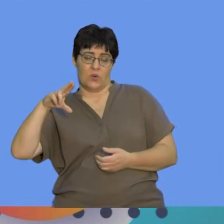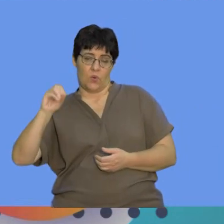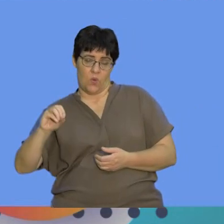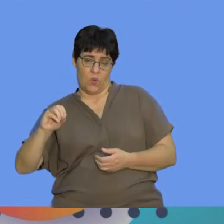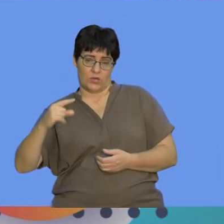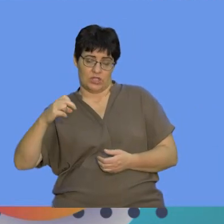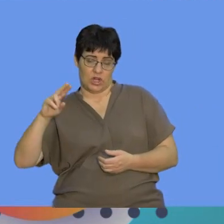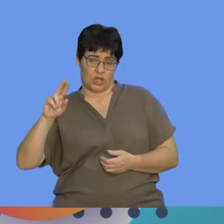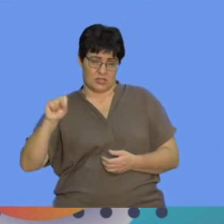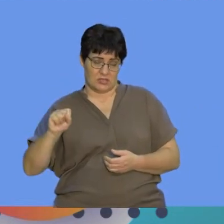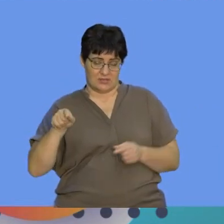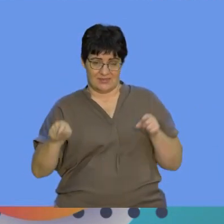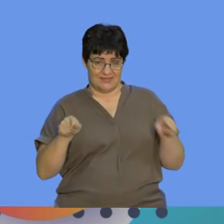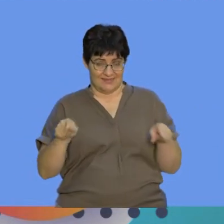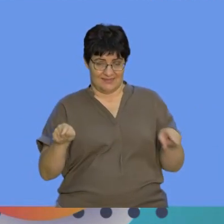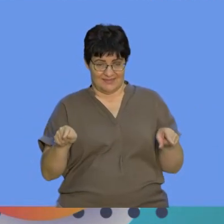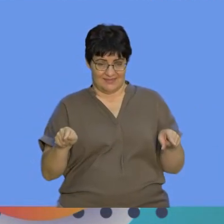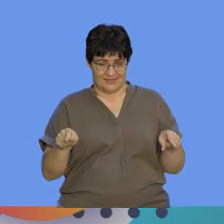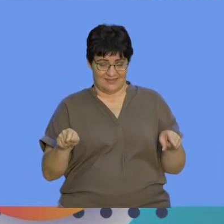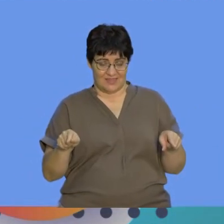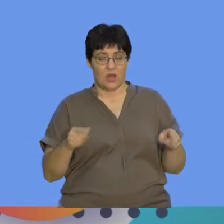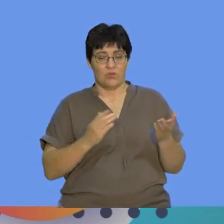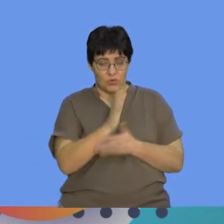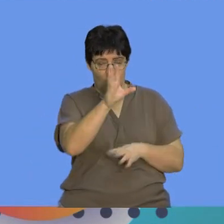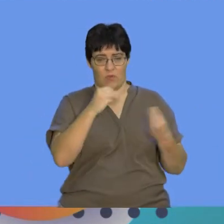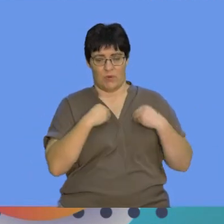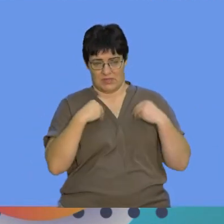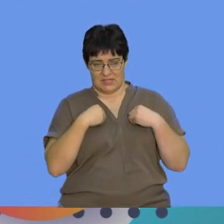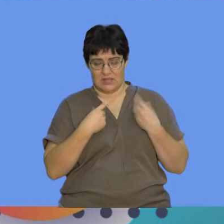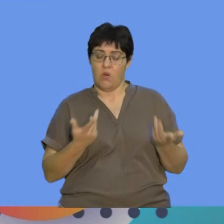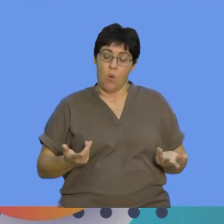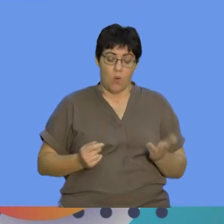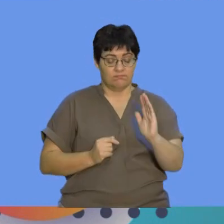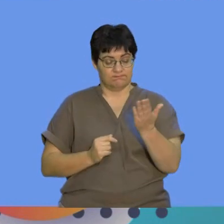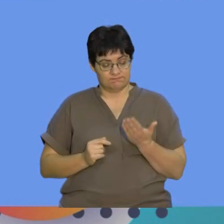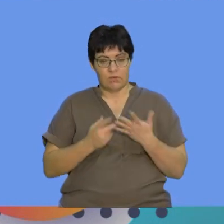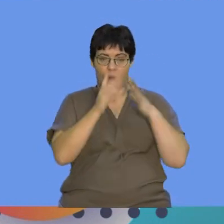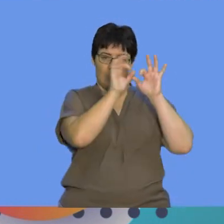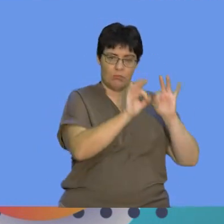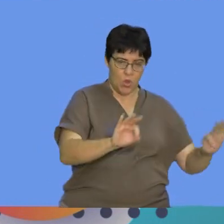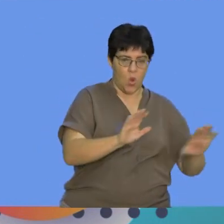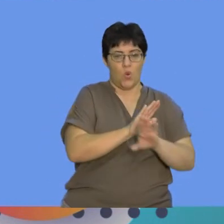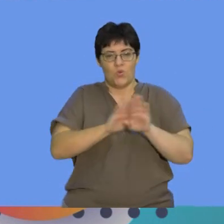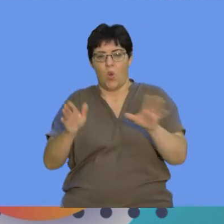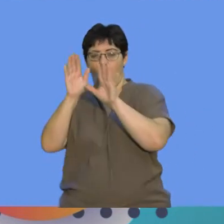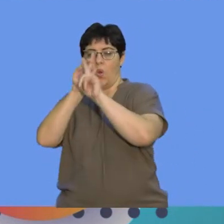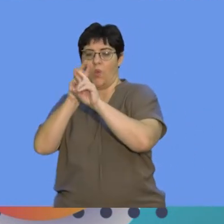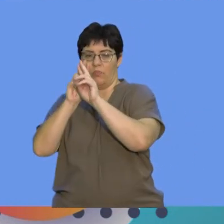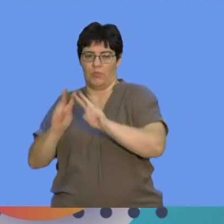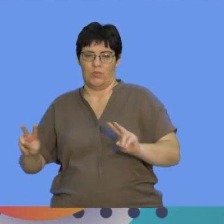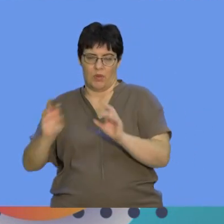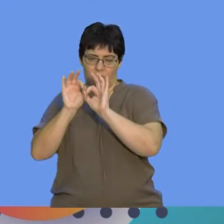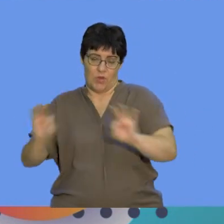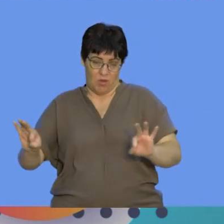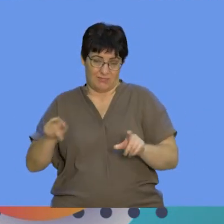that substances or that material that is given to us is either, a pure or impure substance. But generally, all of